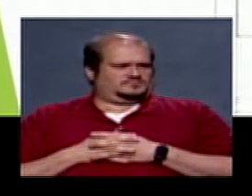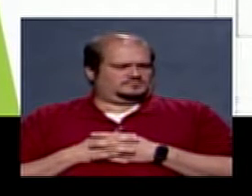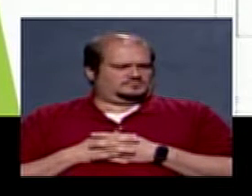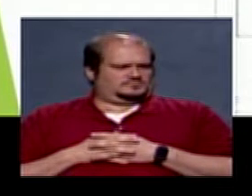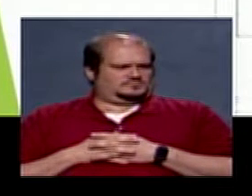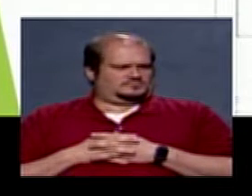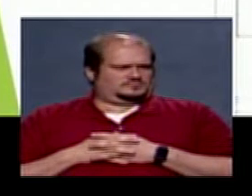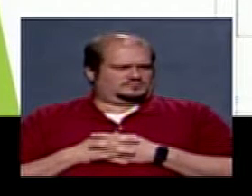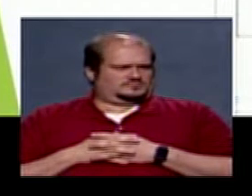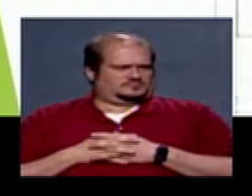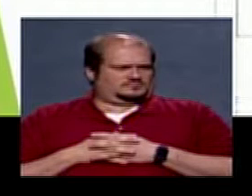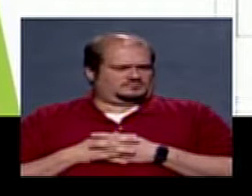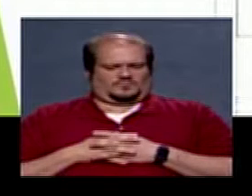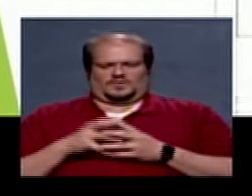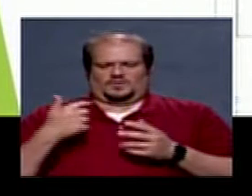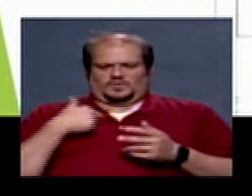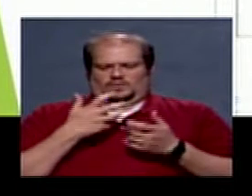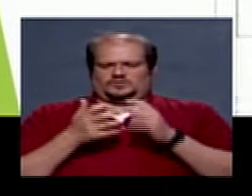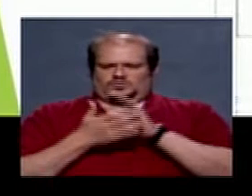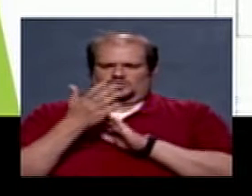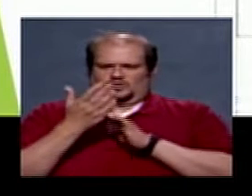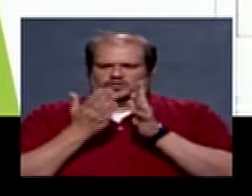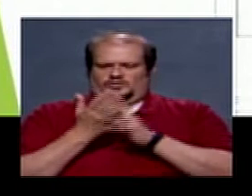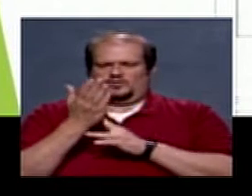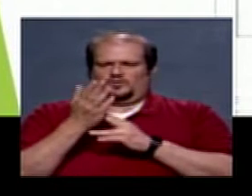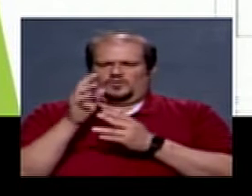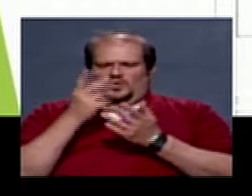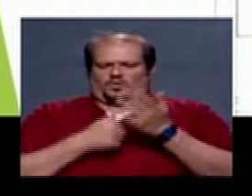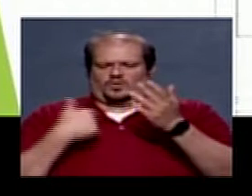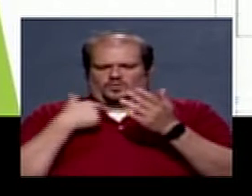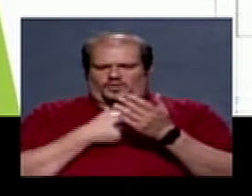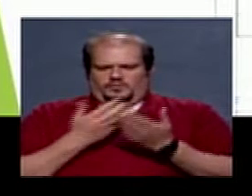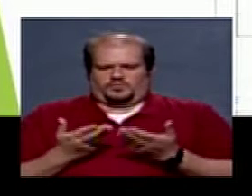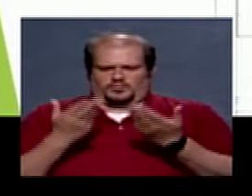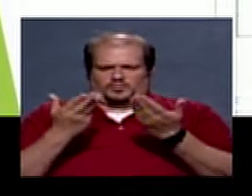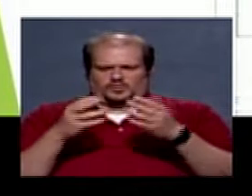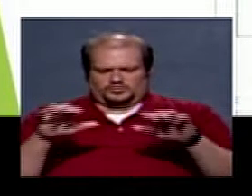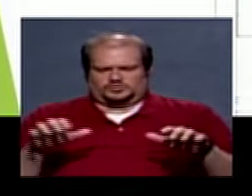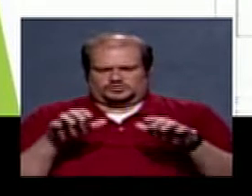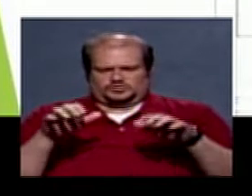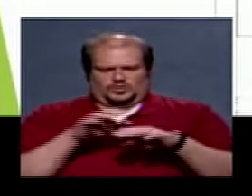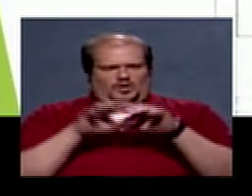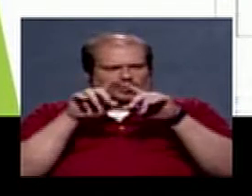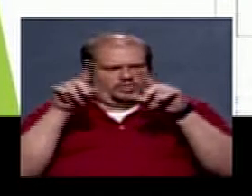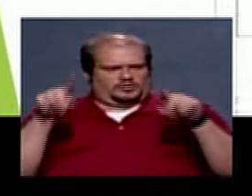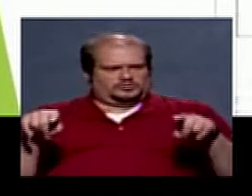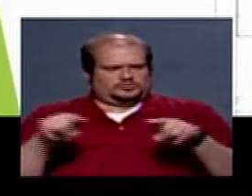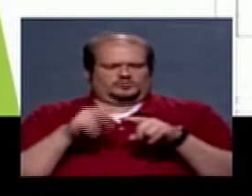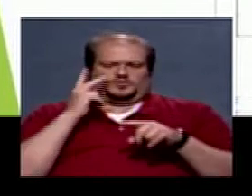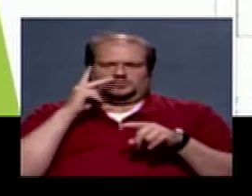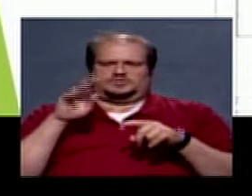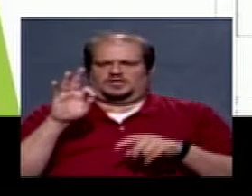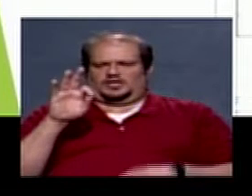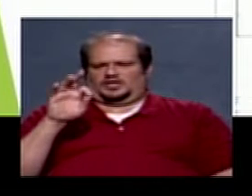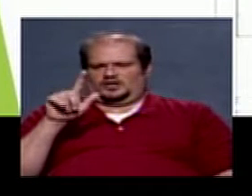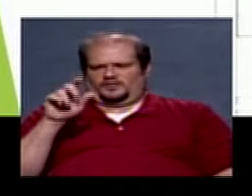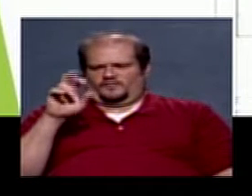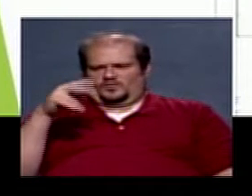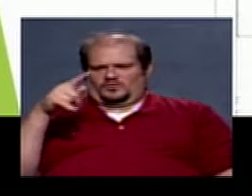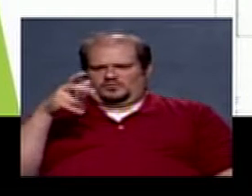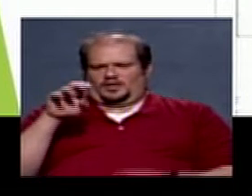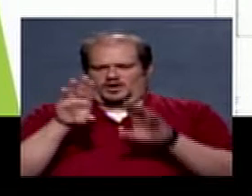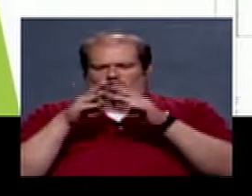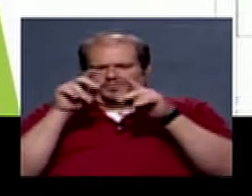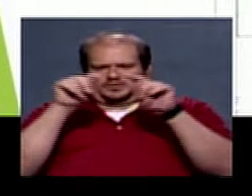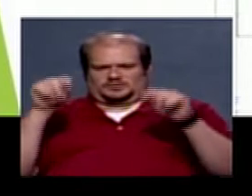Yeah. So we just wanted to run through architecturally real quick what we're proposing to do. On the screen you'll see the floor plan. So it's just an open temple.